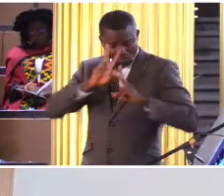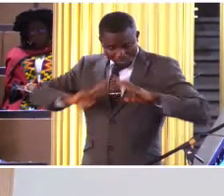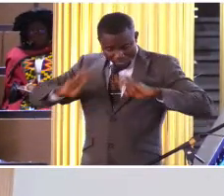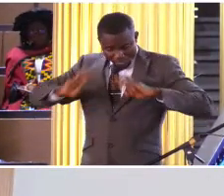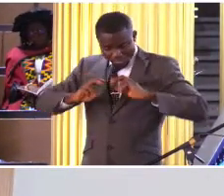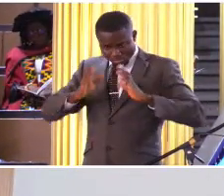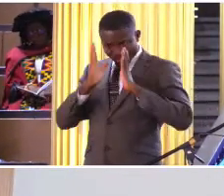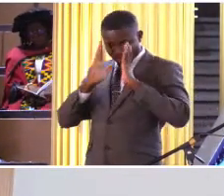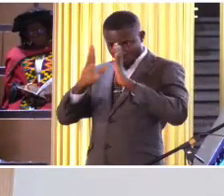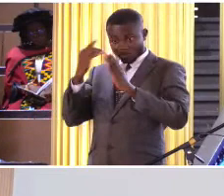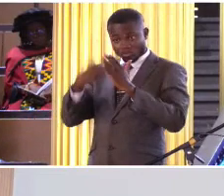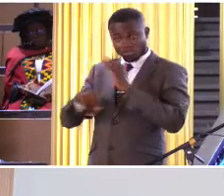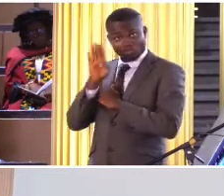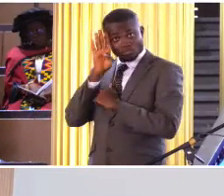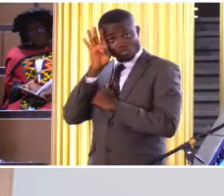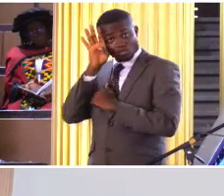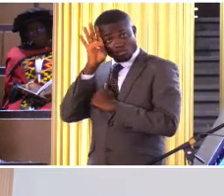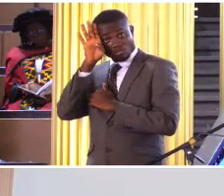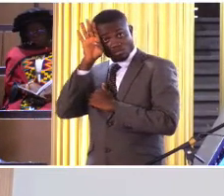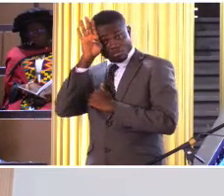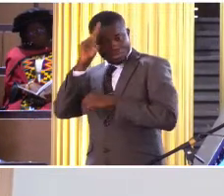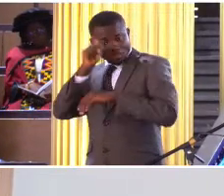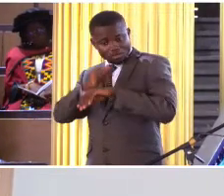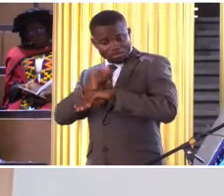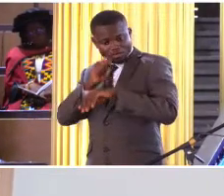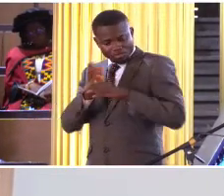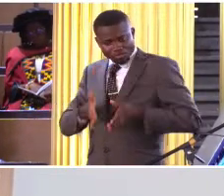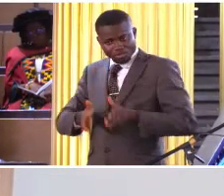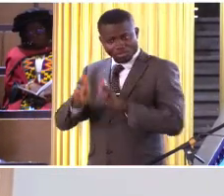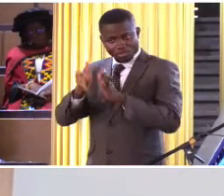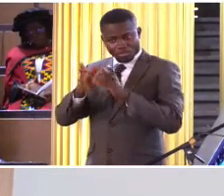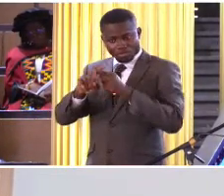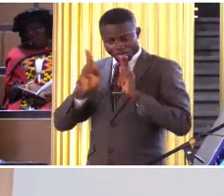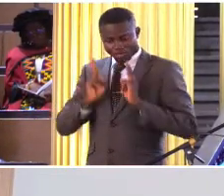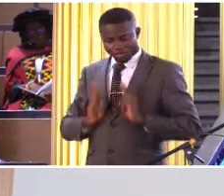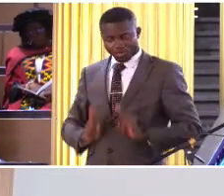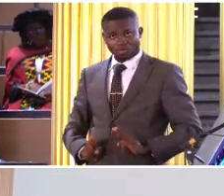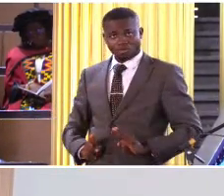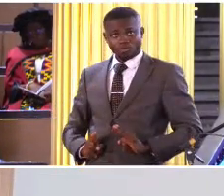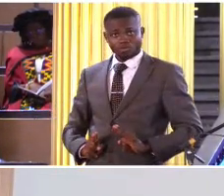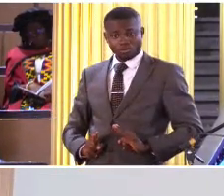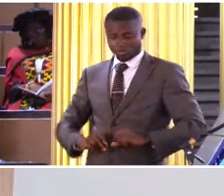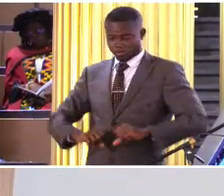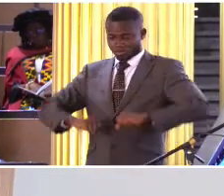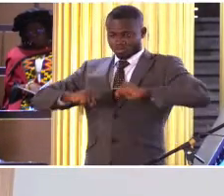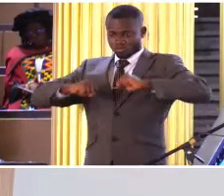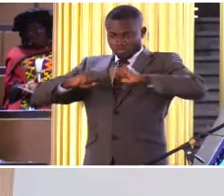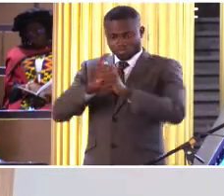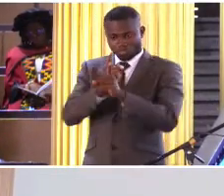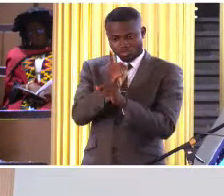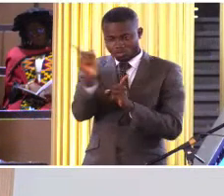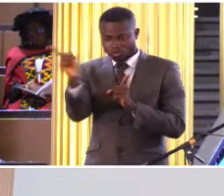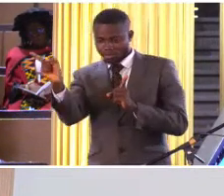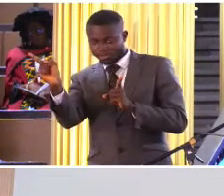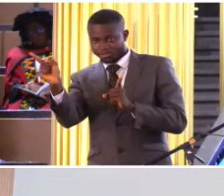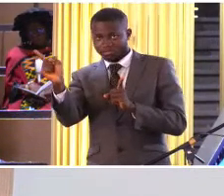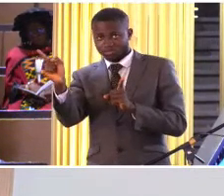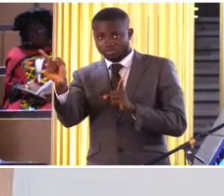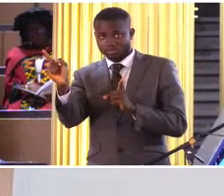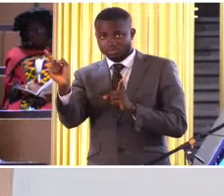on innovative therapeutic approaches to managing chronic musculoskeletal disorders.